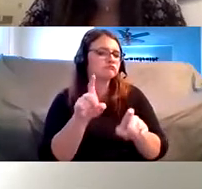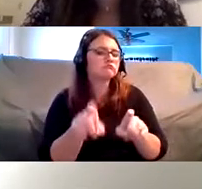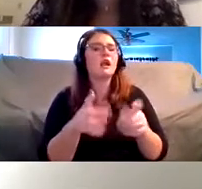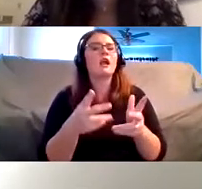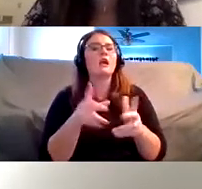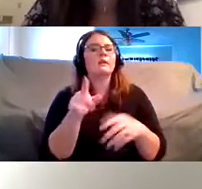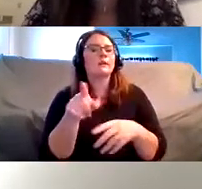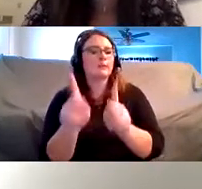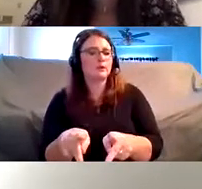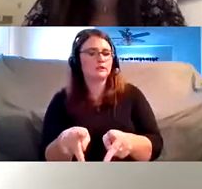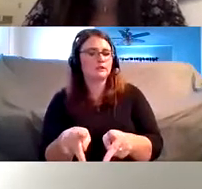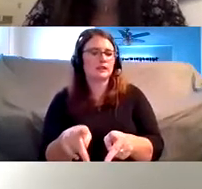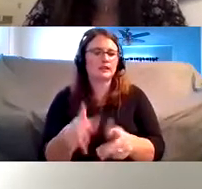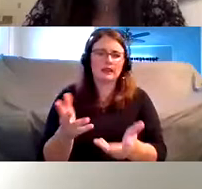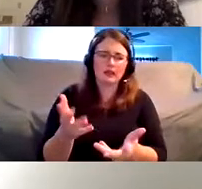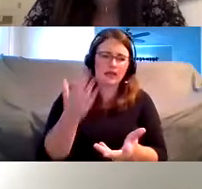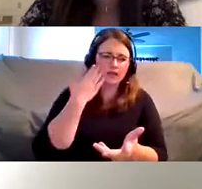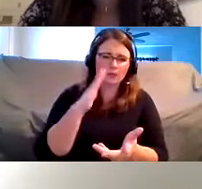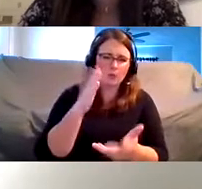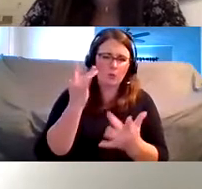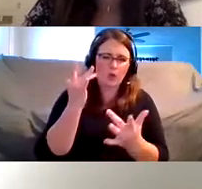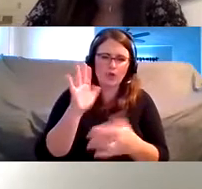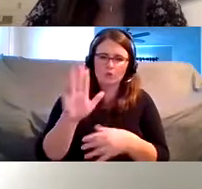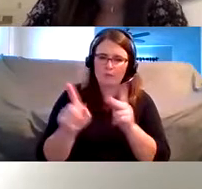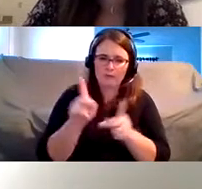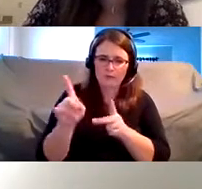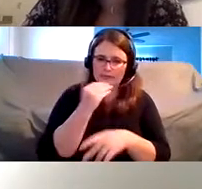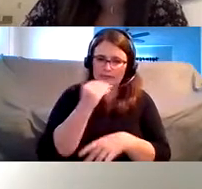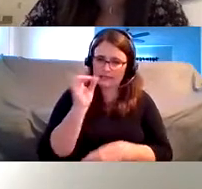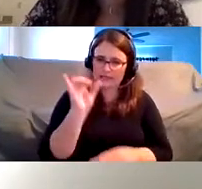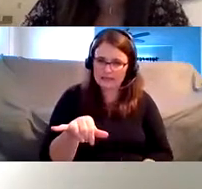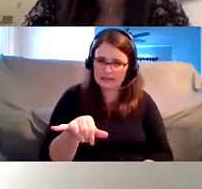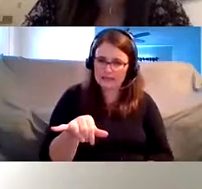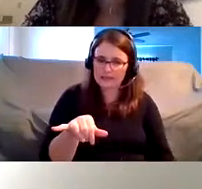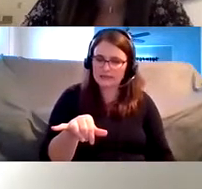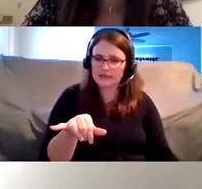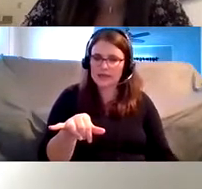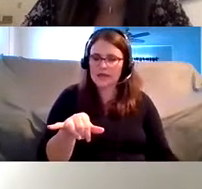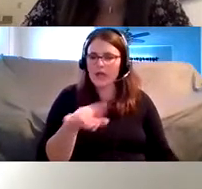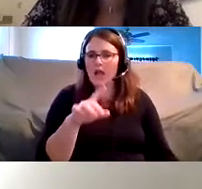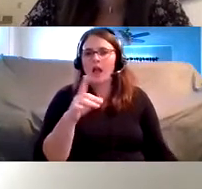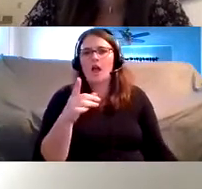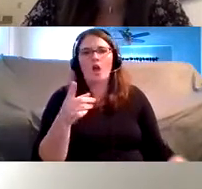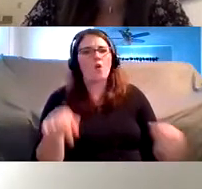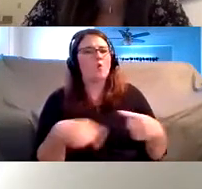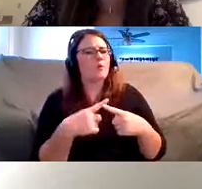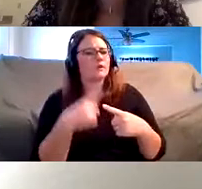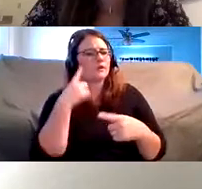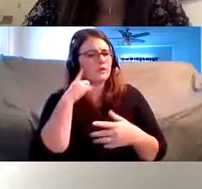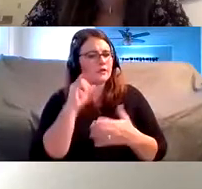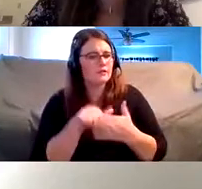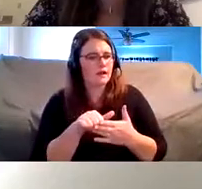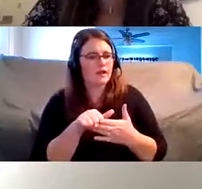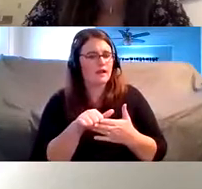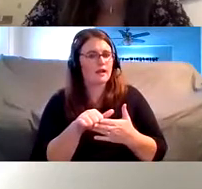like, I don't know why your people eat like that. And when I heard that, I was like, I